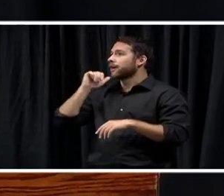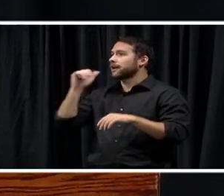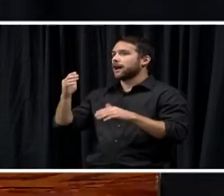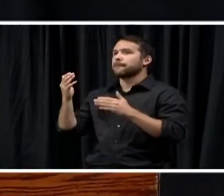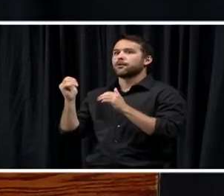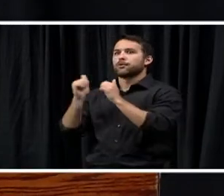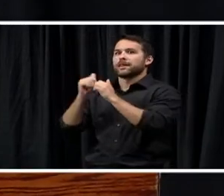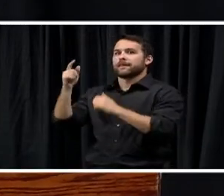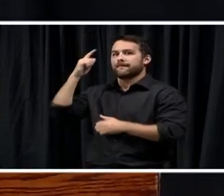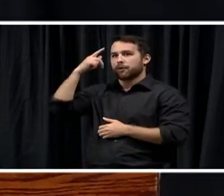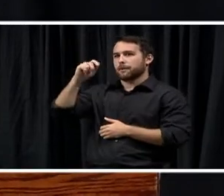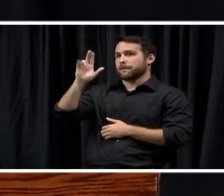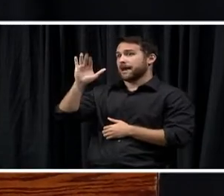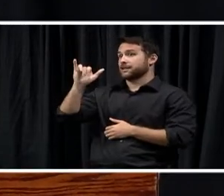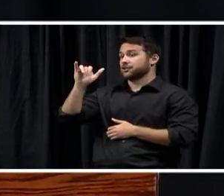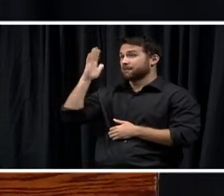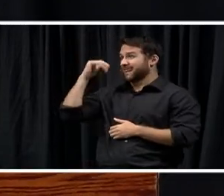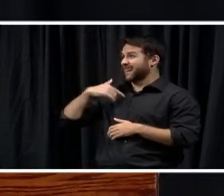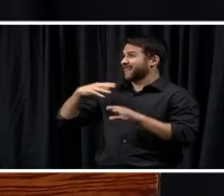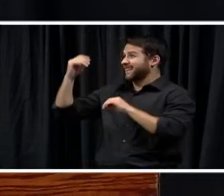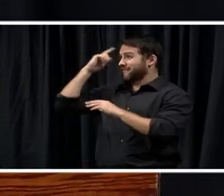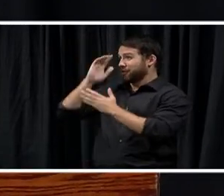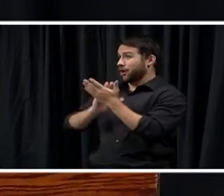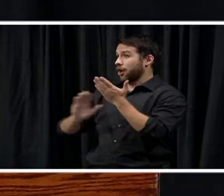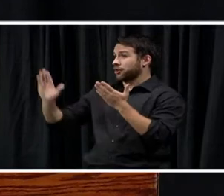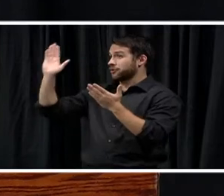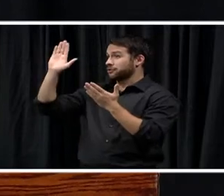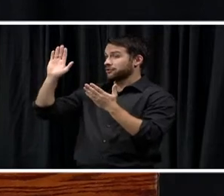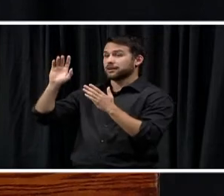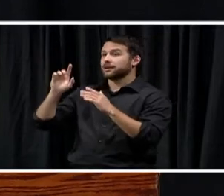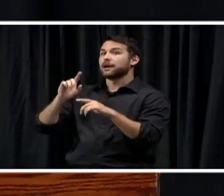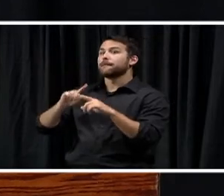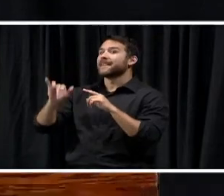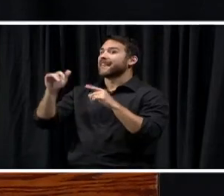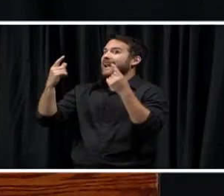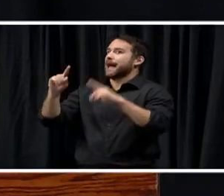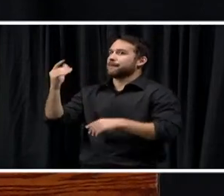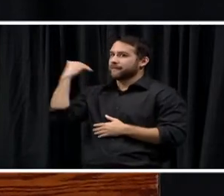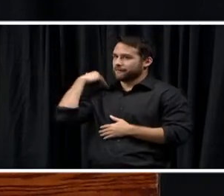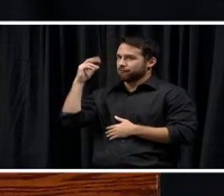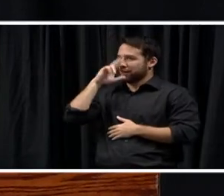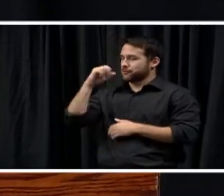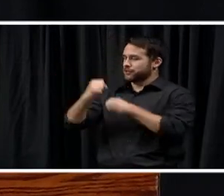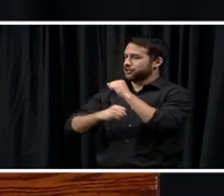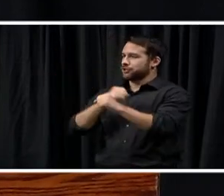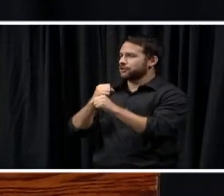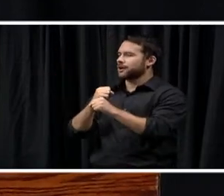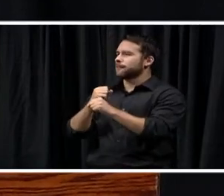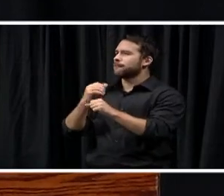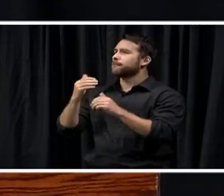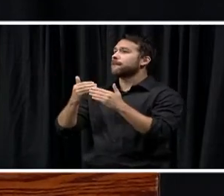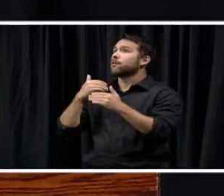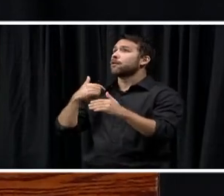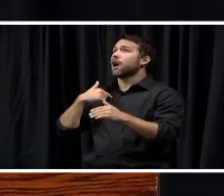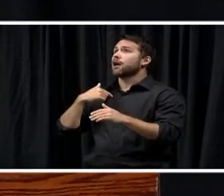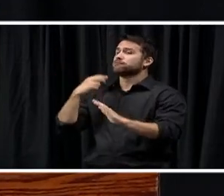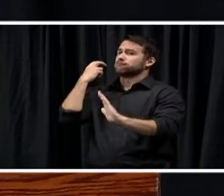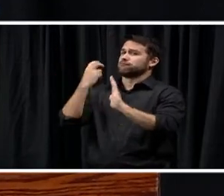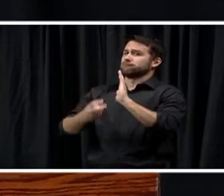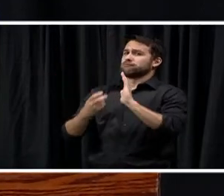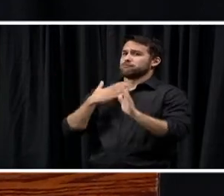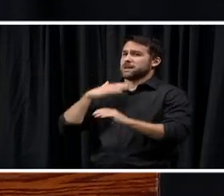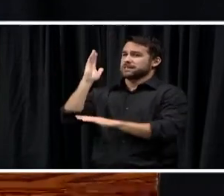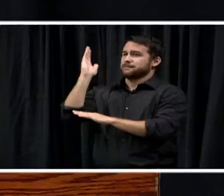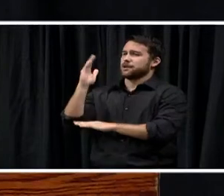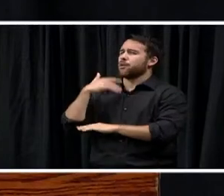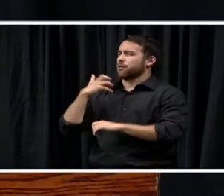since I'll be leaving for college. Except that wasn't the other day. That happened freshman year. Before I dive into the bulk of my speech, let me get